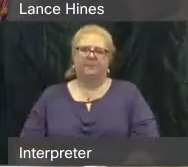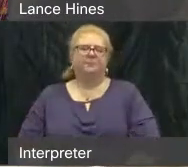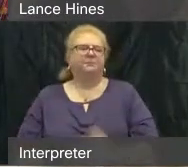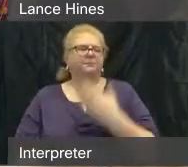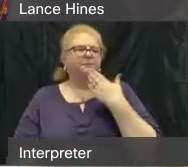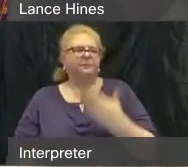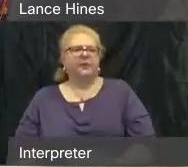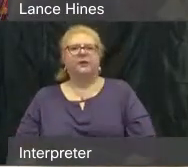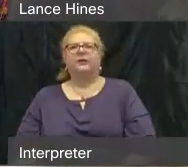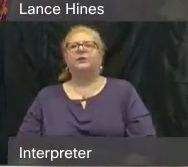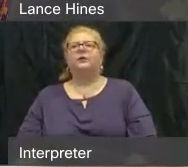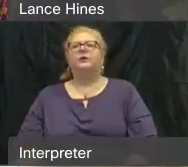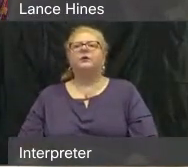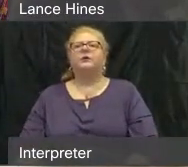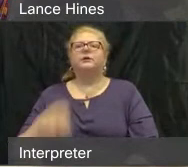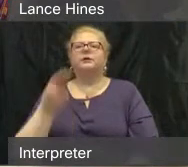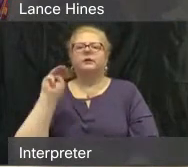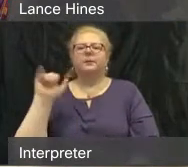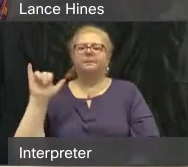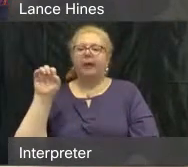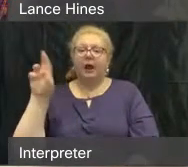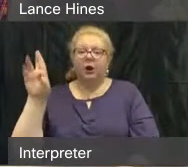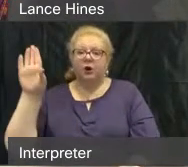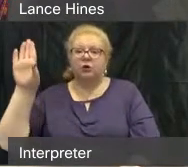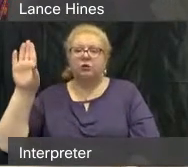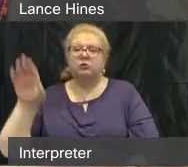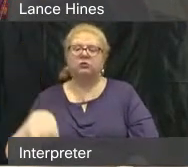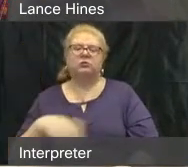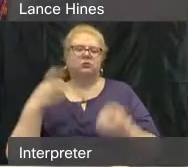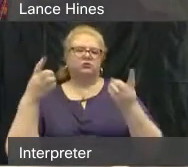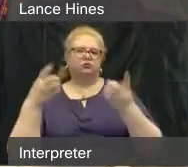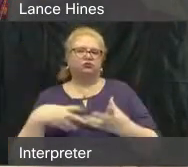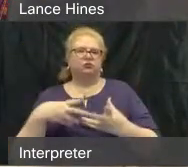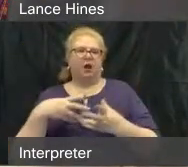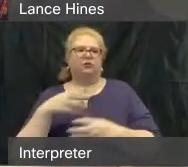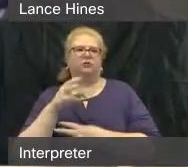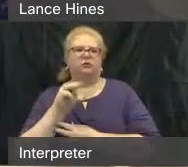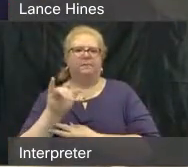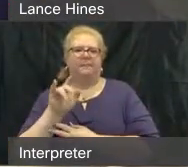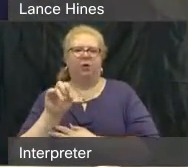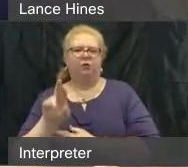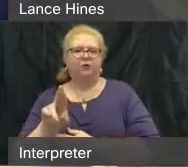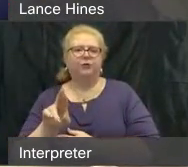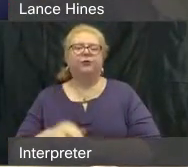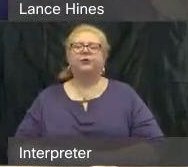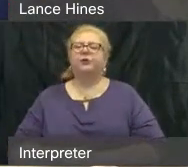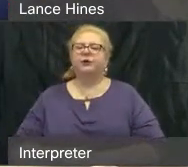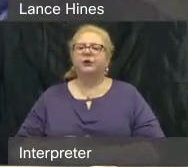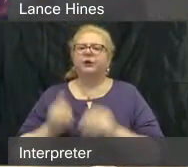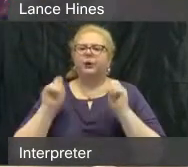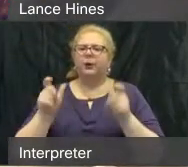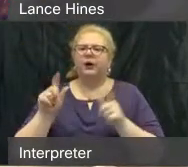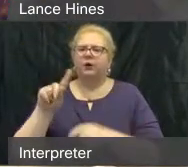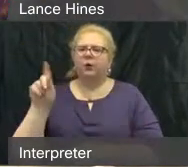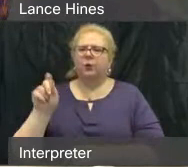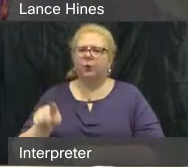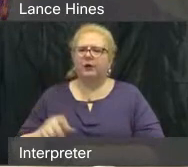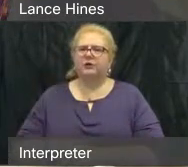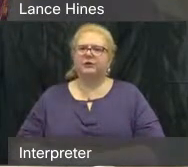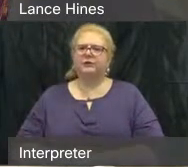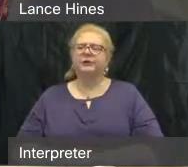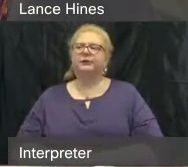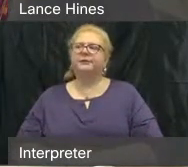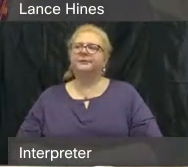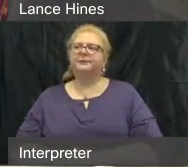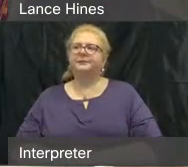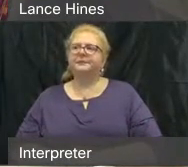Mayor? Director Miller? Just a quick question. I know that there's, I guess